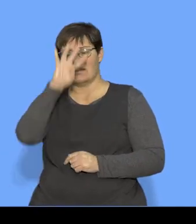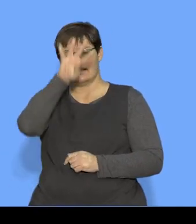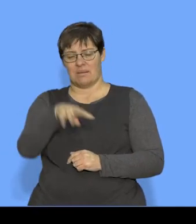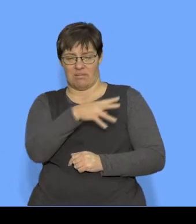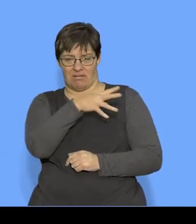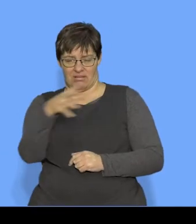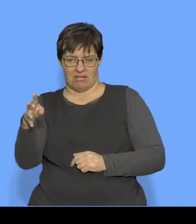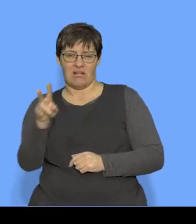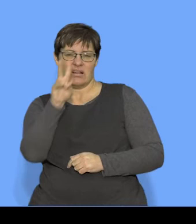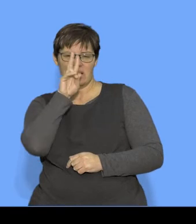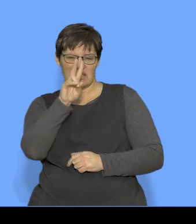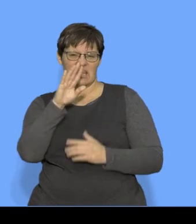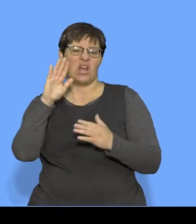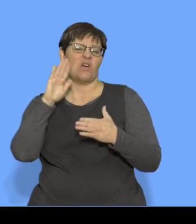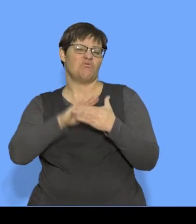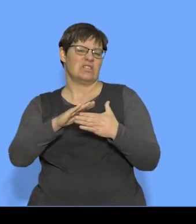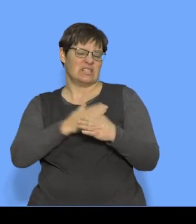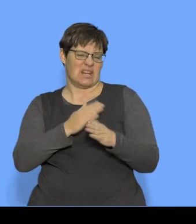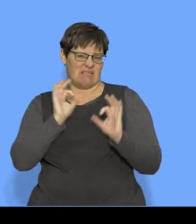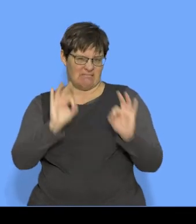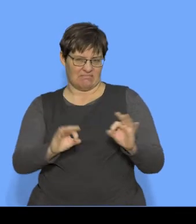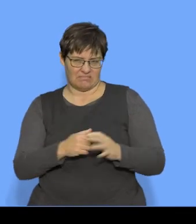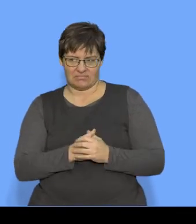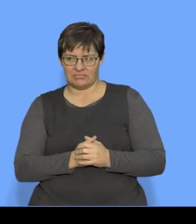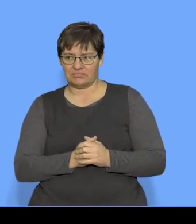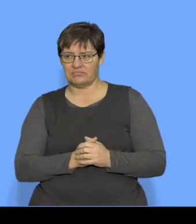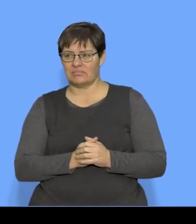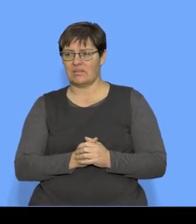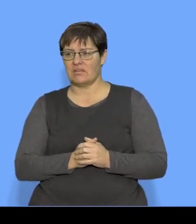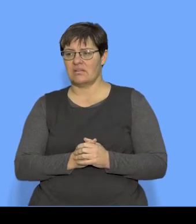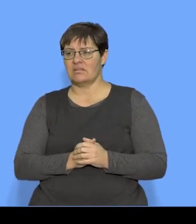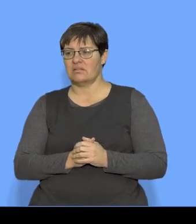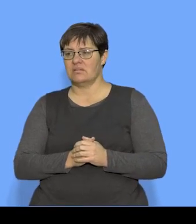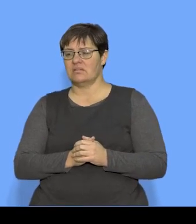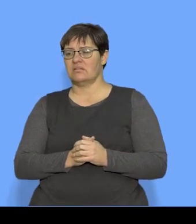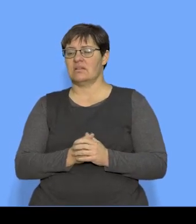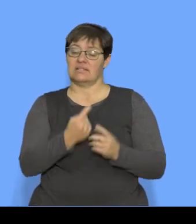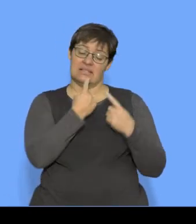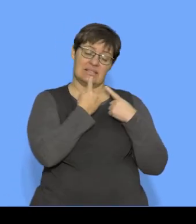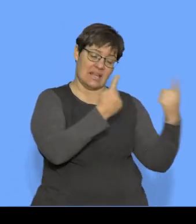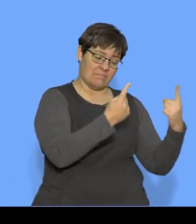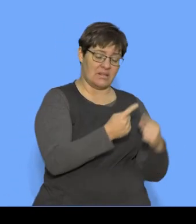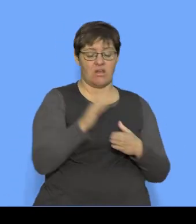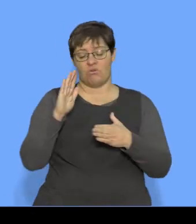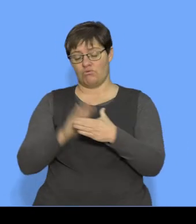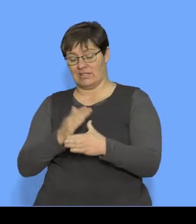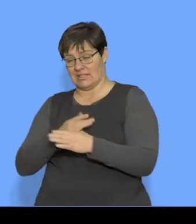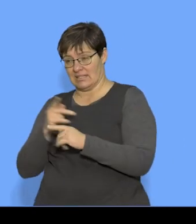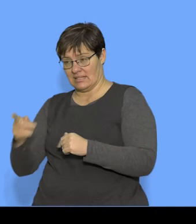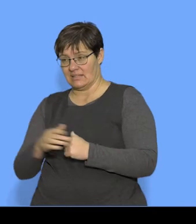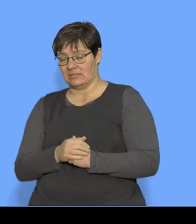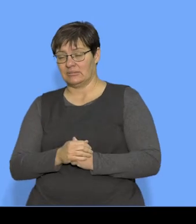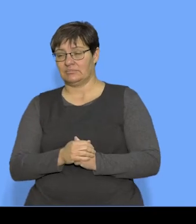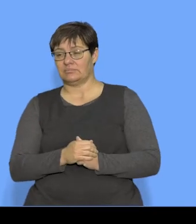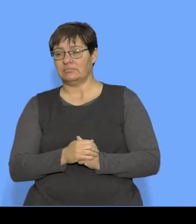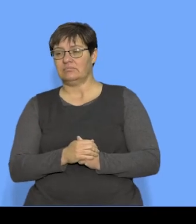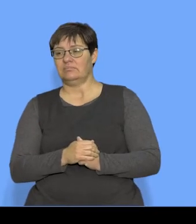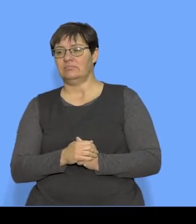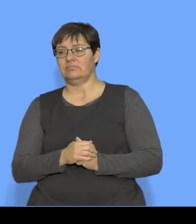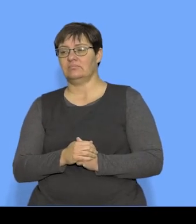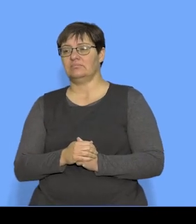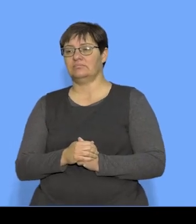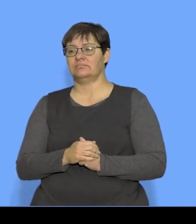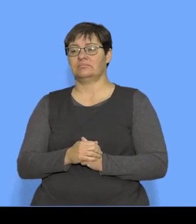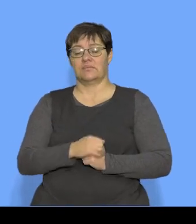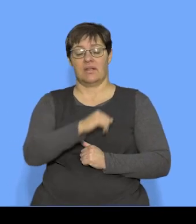table here so we can see our reasons properly. Now I know that my statement, my reason is there. I